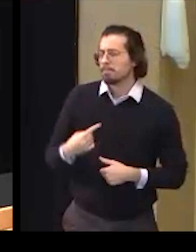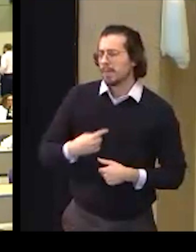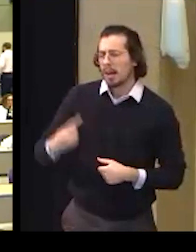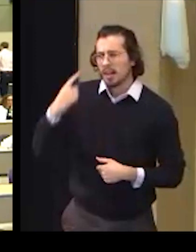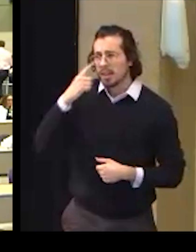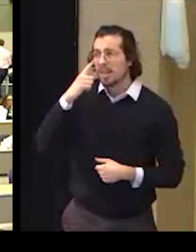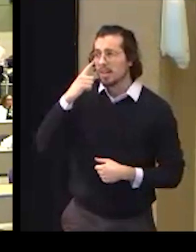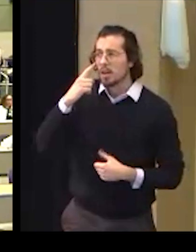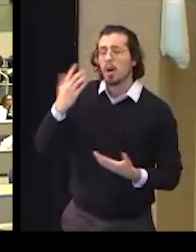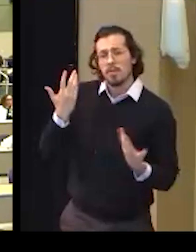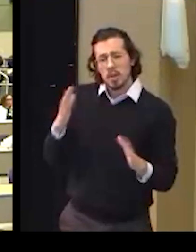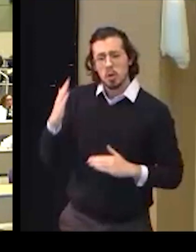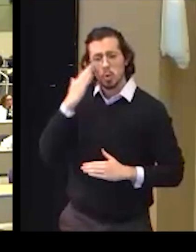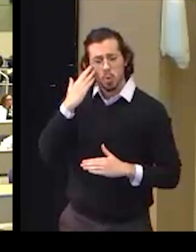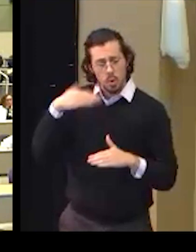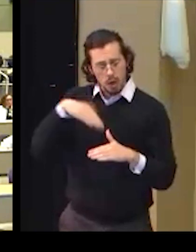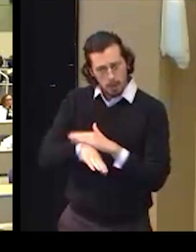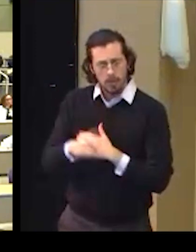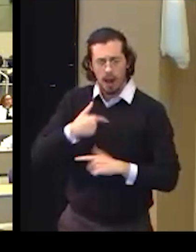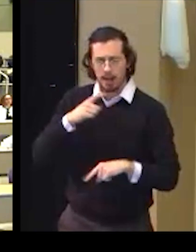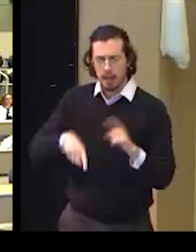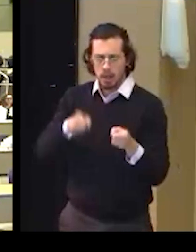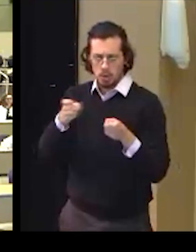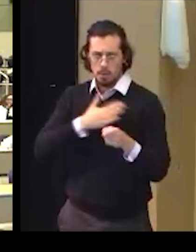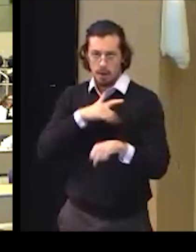I knew coming into this, I wouldn't have agency over my time. But